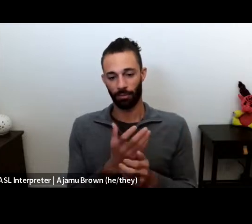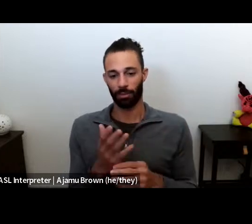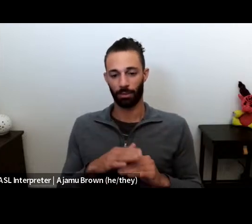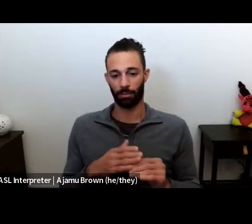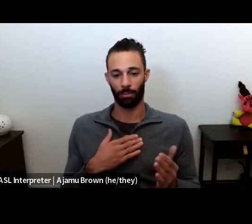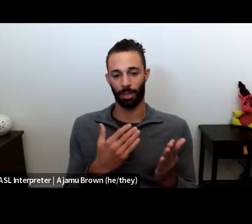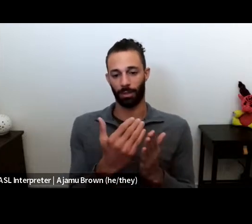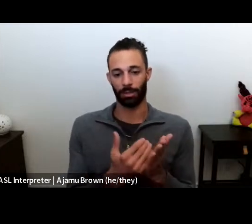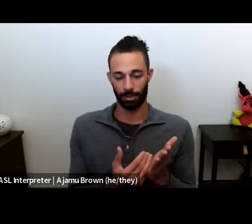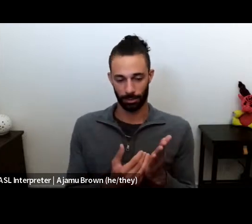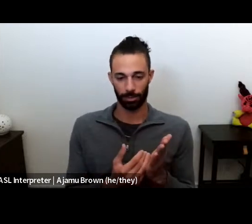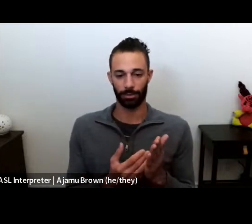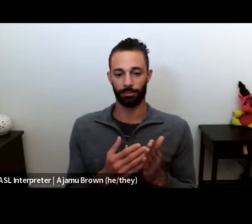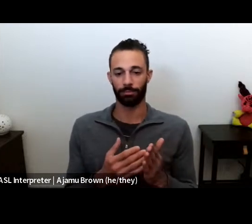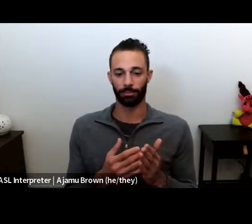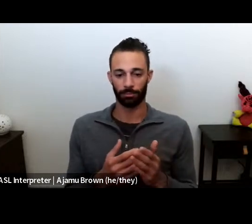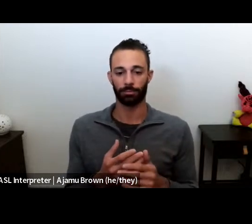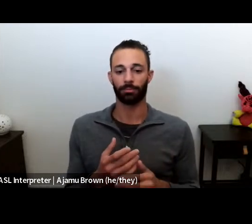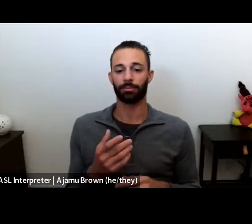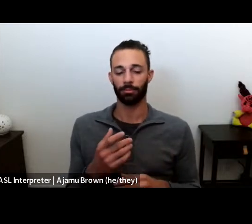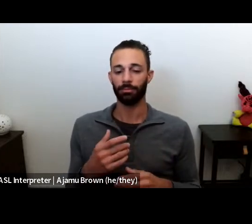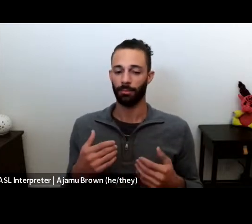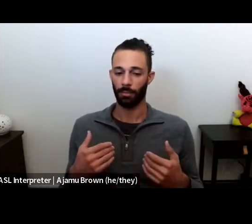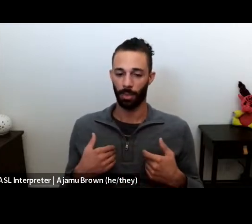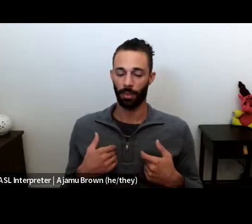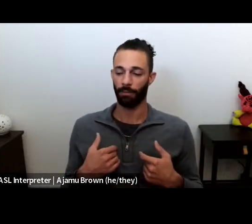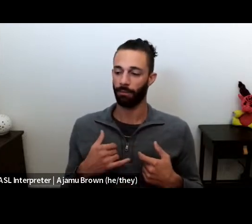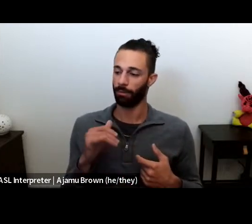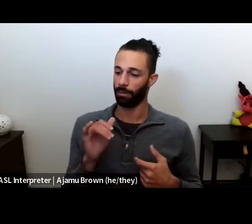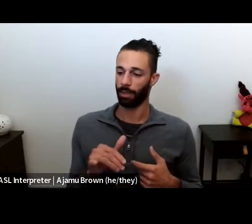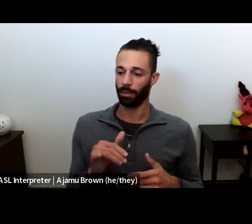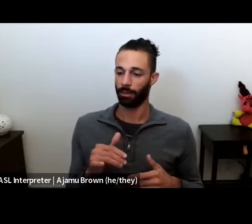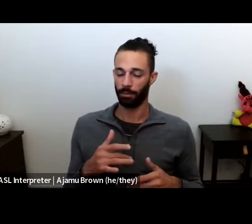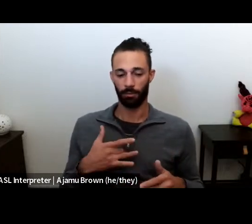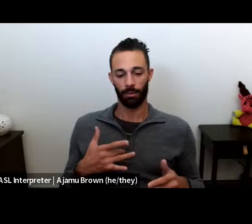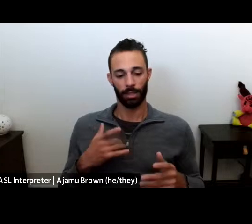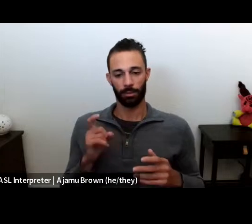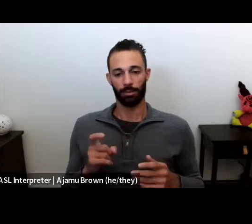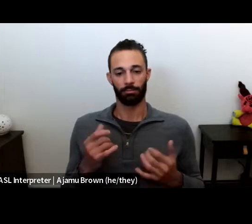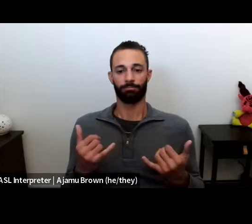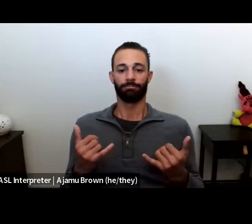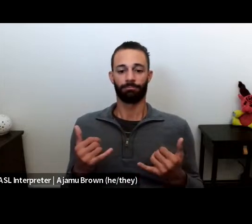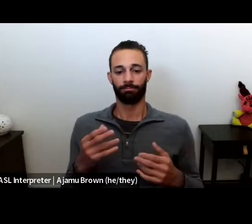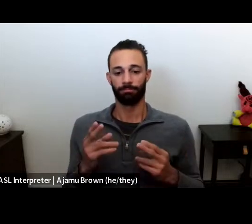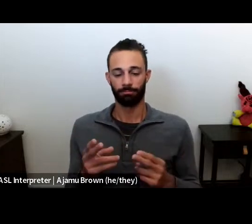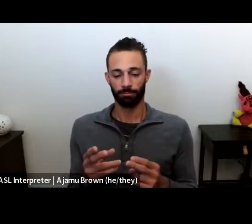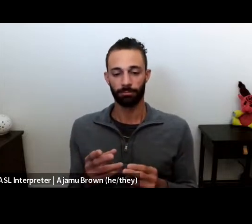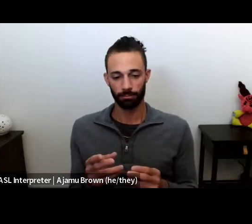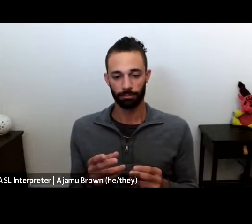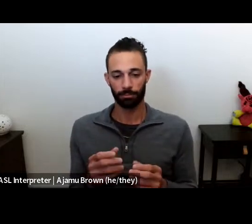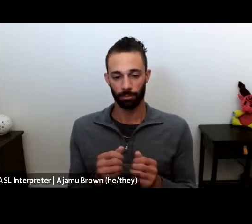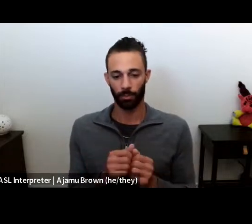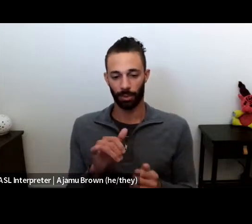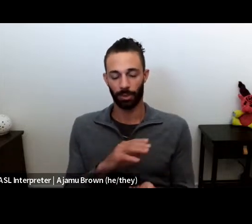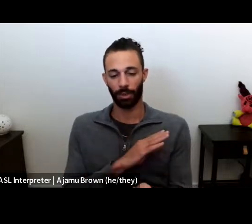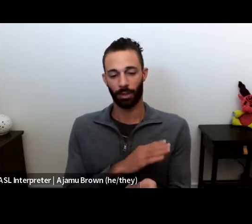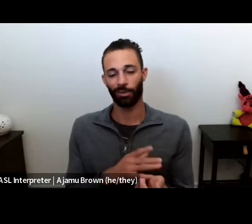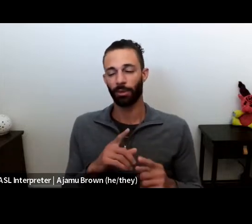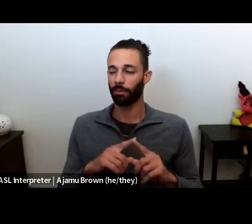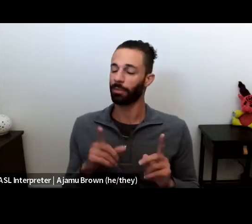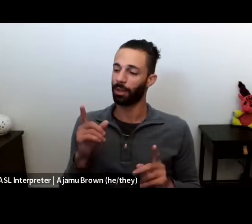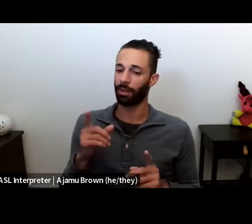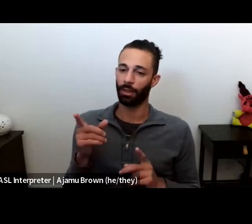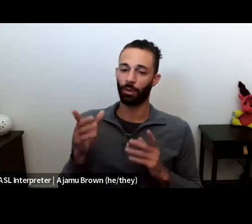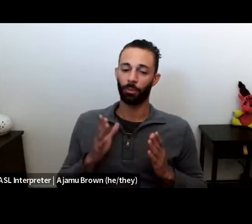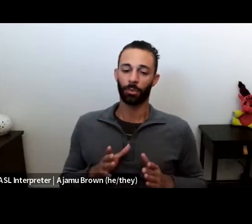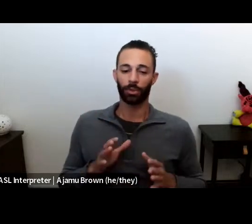there's a sense of urgency that can accompany the energy too. But I love the way that they described it.